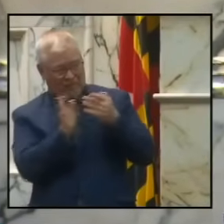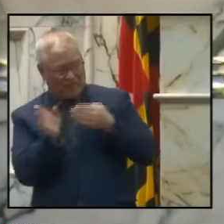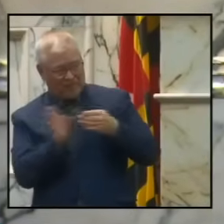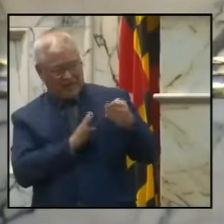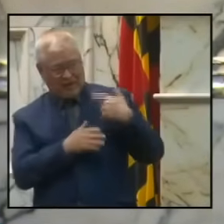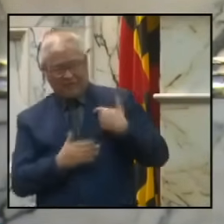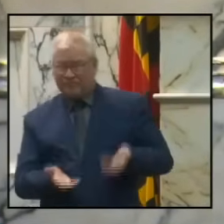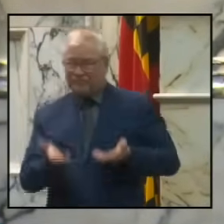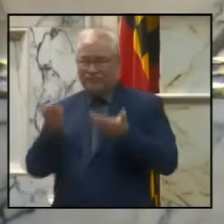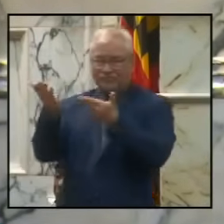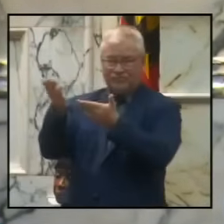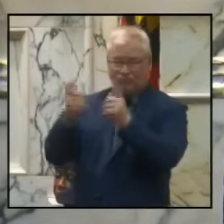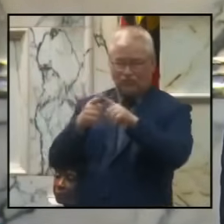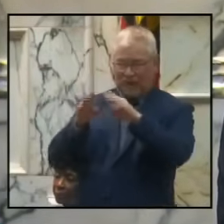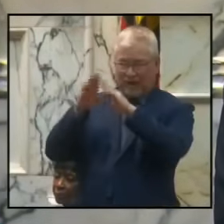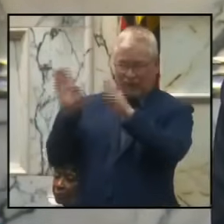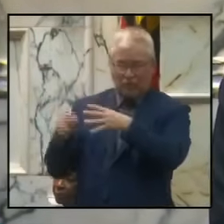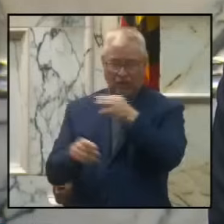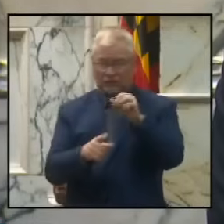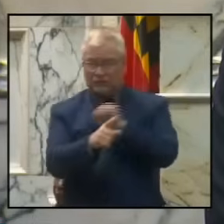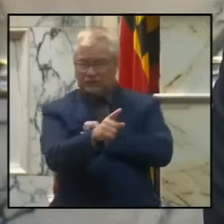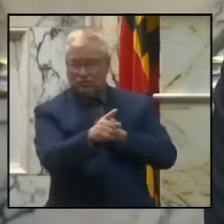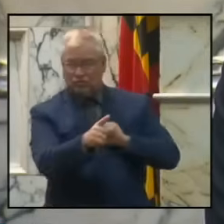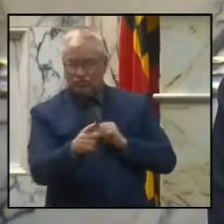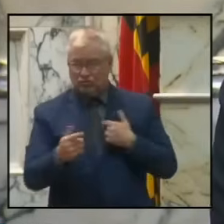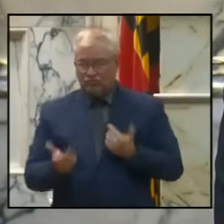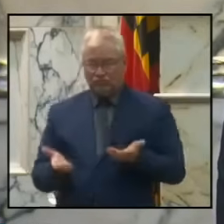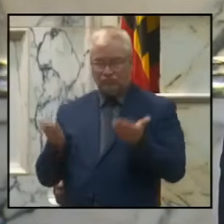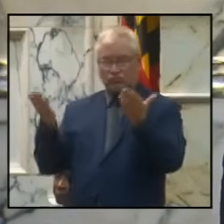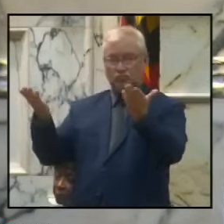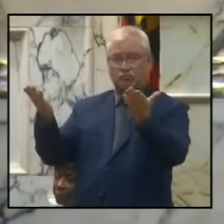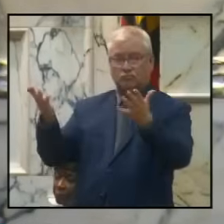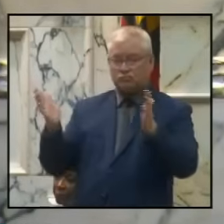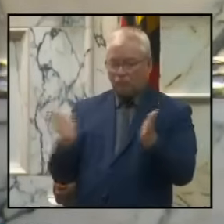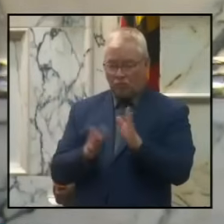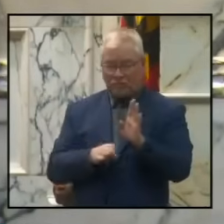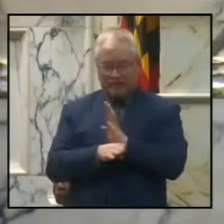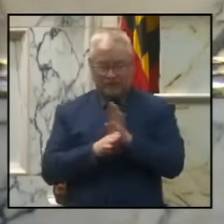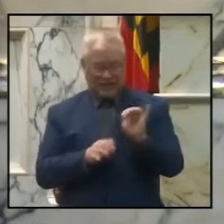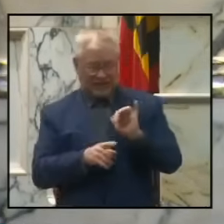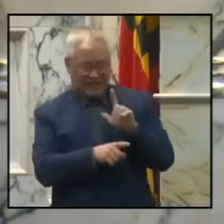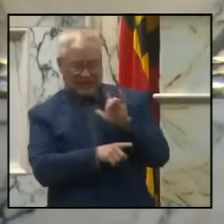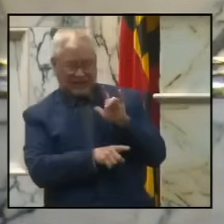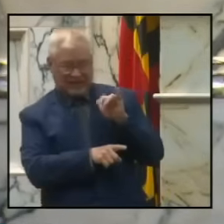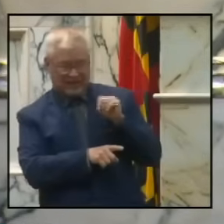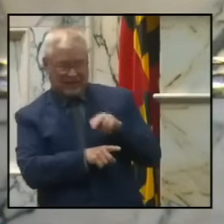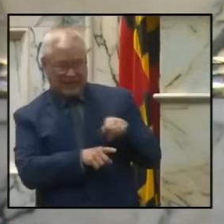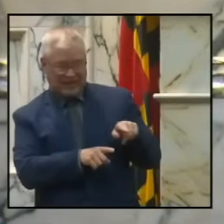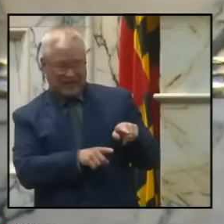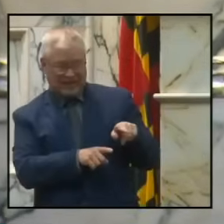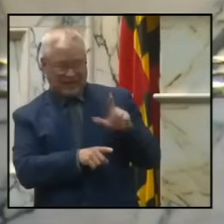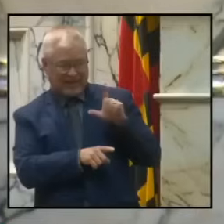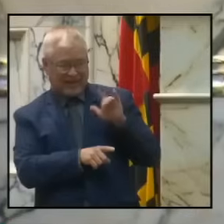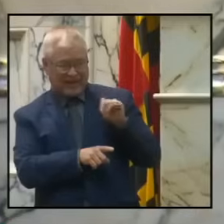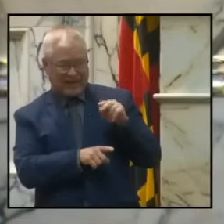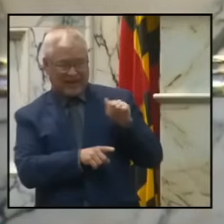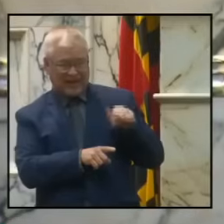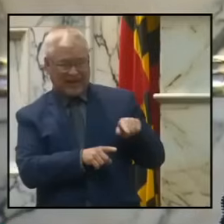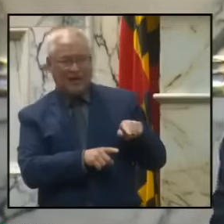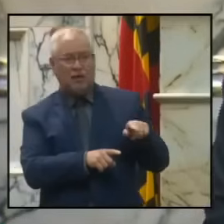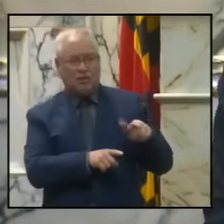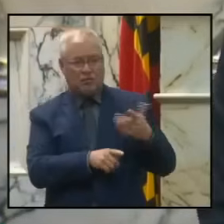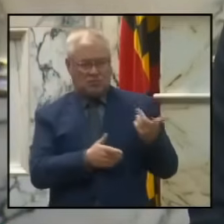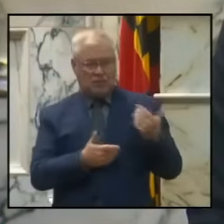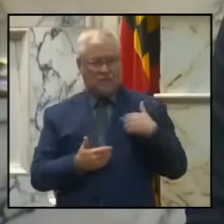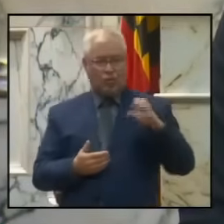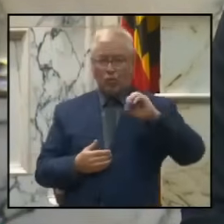Senate, small business owners like Liliana will be eligible for both a corporate tax cut and an